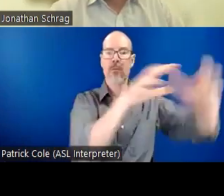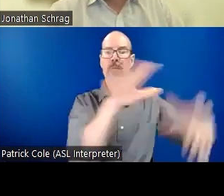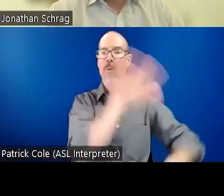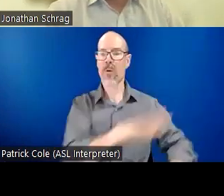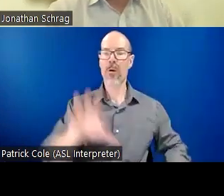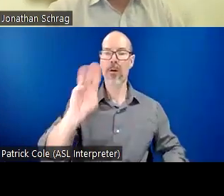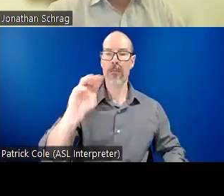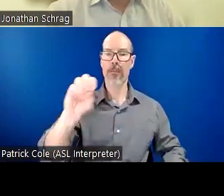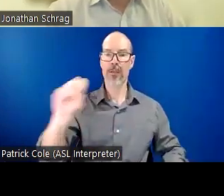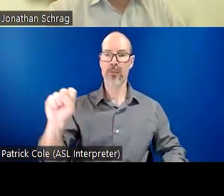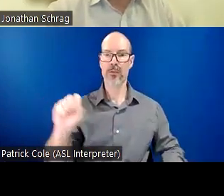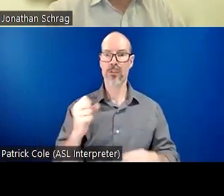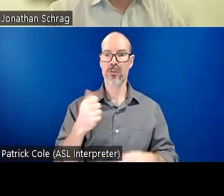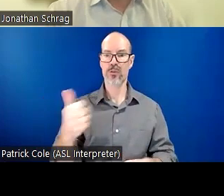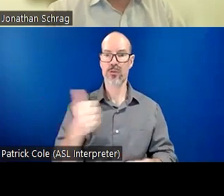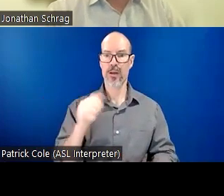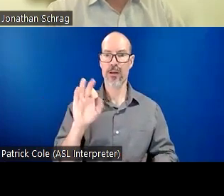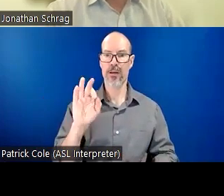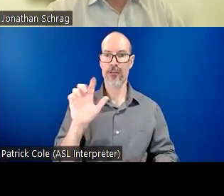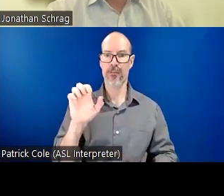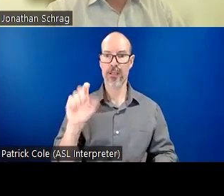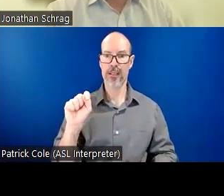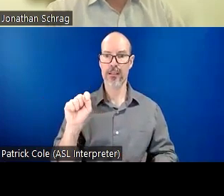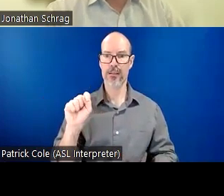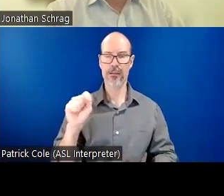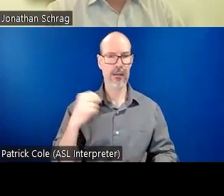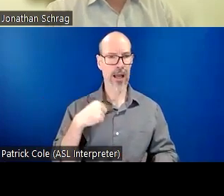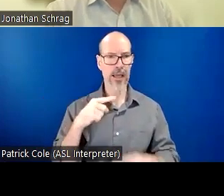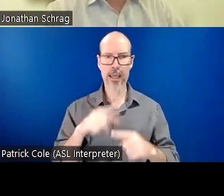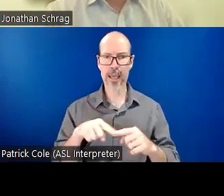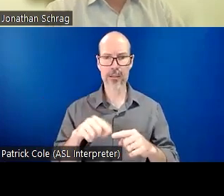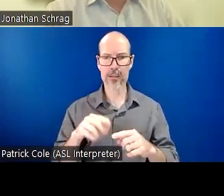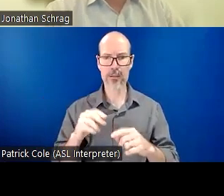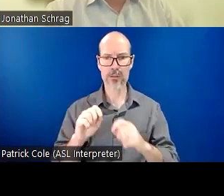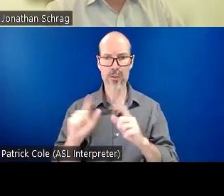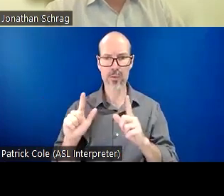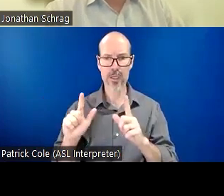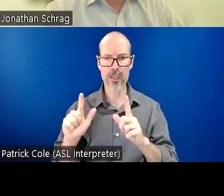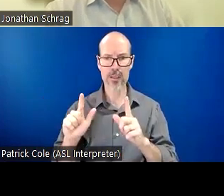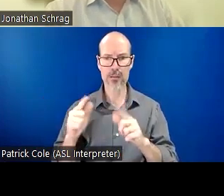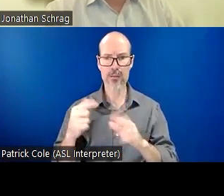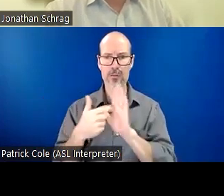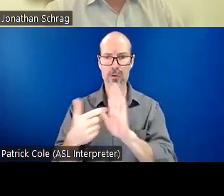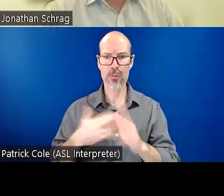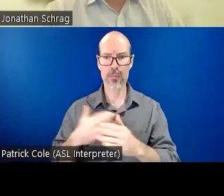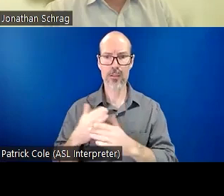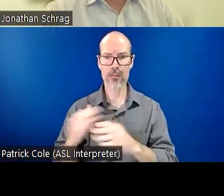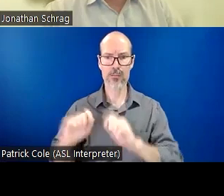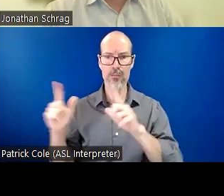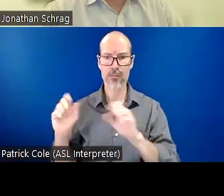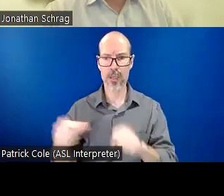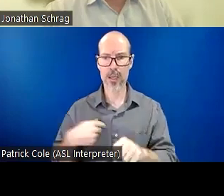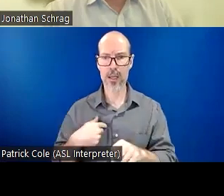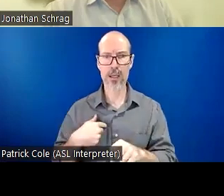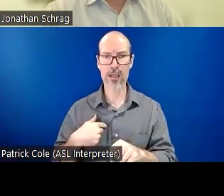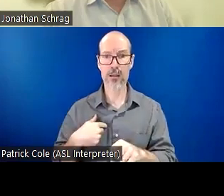I'm not allowed to share my screen, am I? think you could be. You can share your screen.